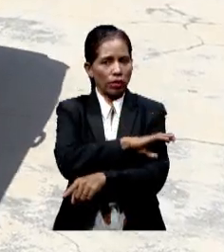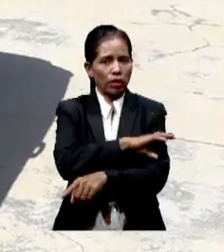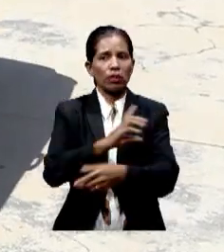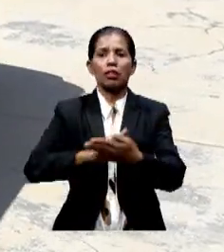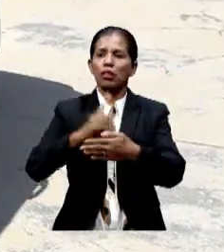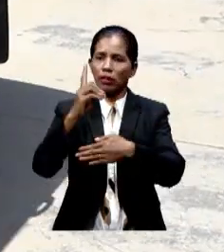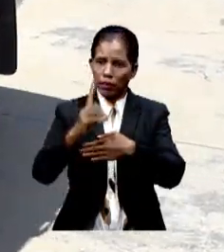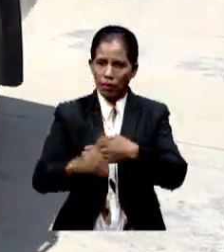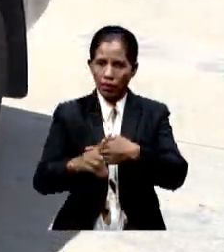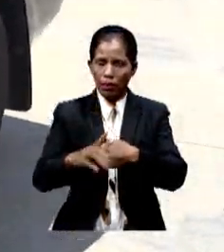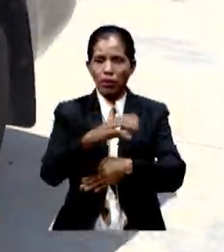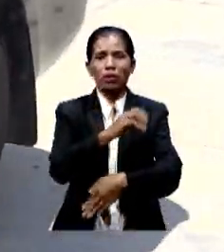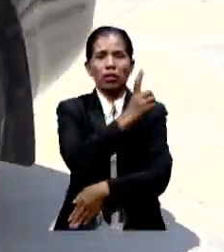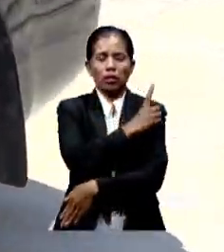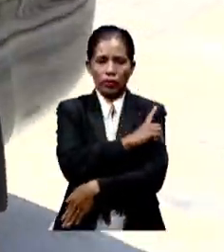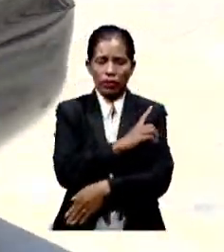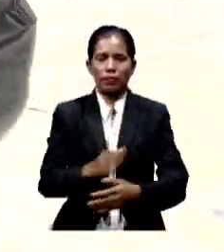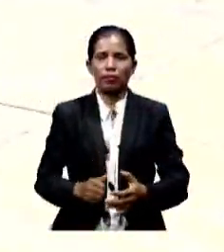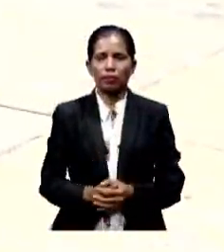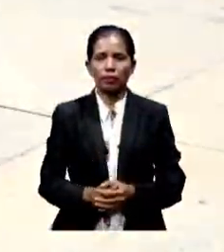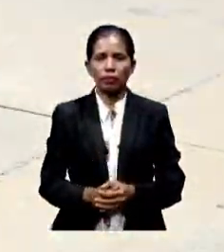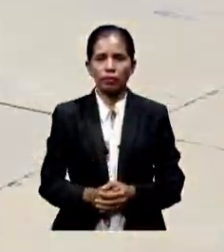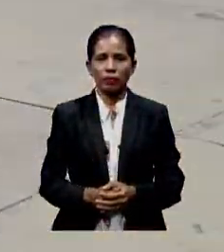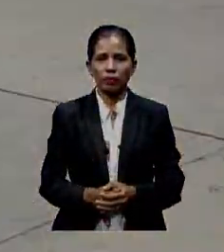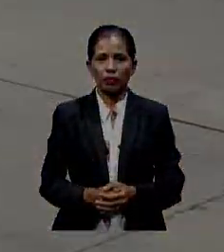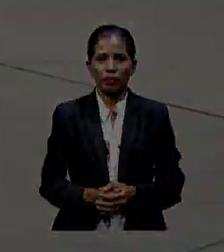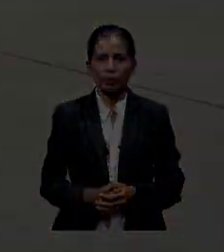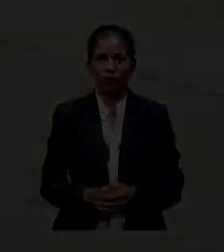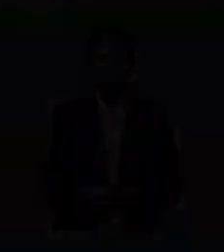desenvolvimento no defesa. Celina Lopes, Agustino da Costa, GMN.